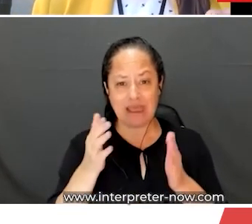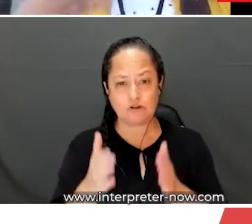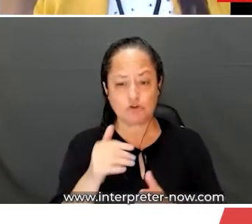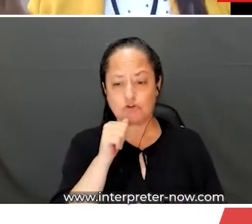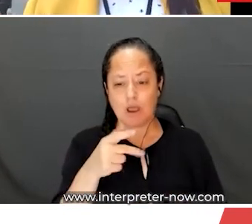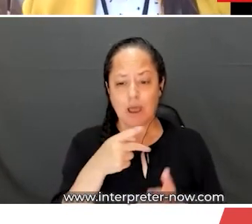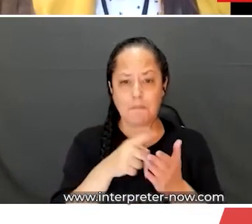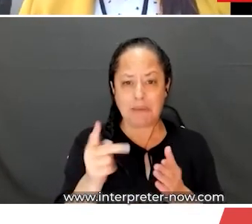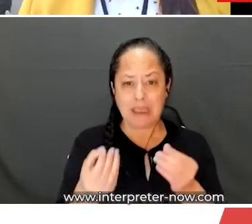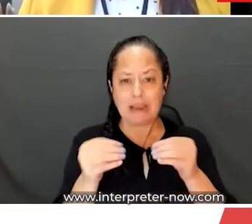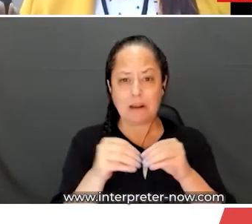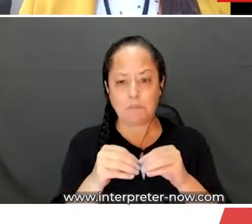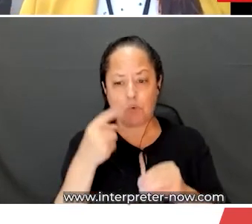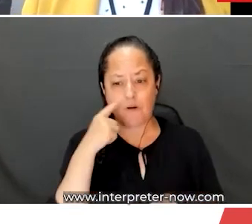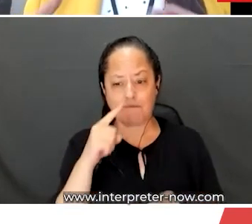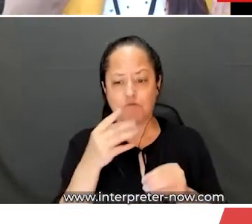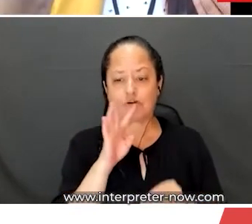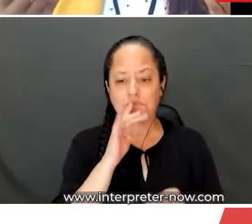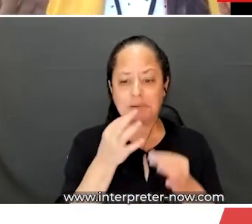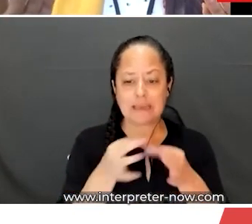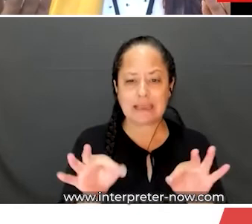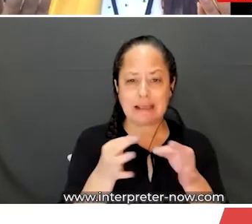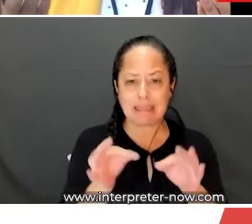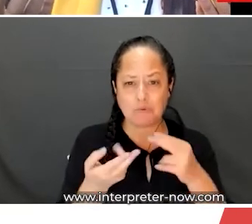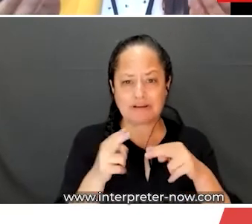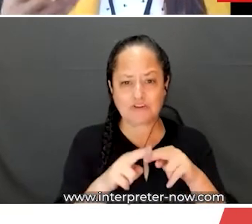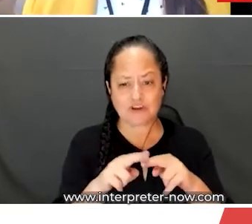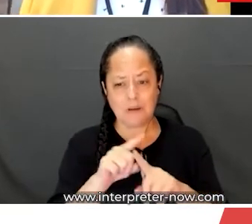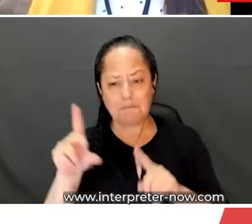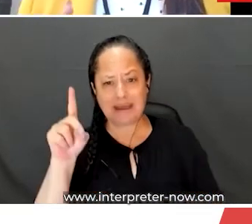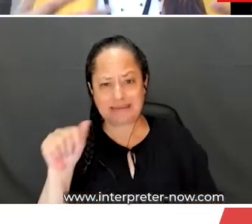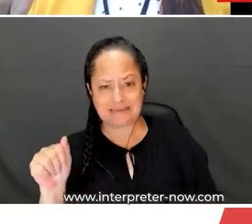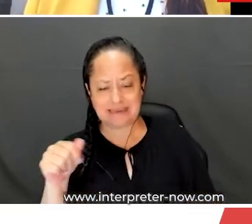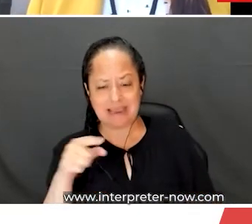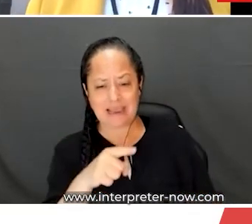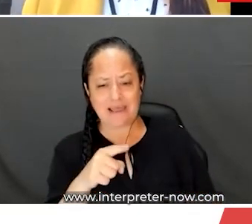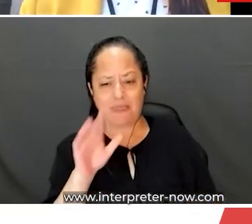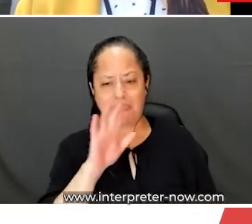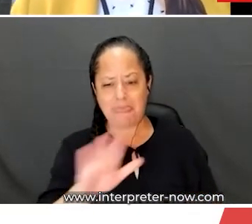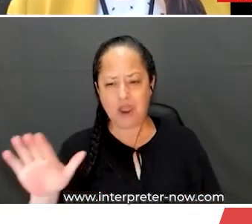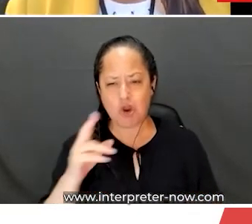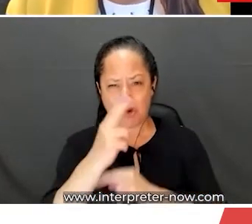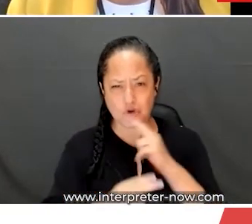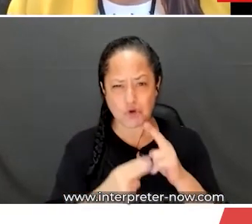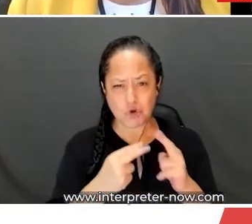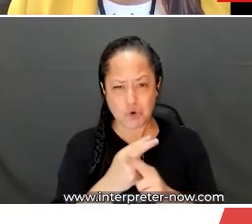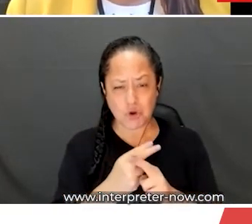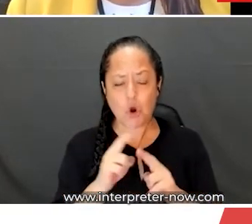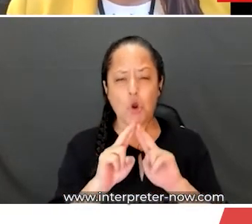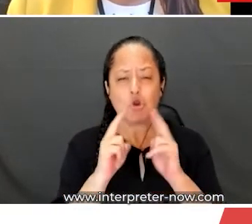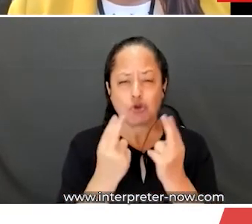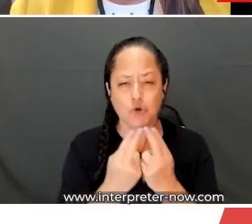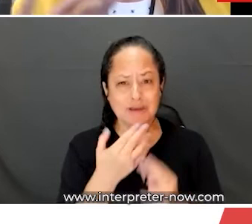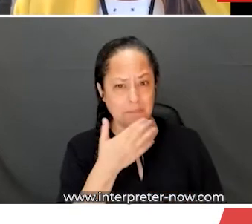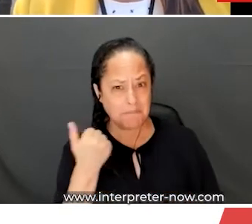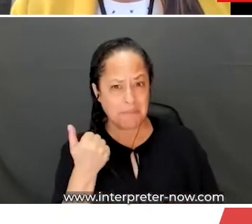additional languages, but district attorneys do. And I'm just told that it's because they have a better union. This is just ridiculous. I think we need to get to a place